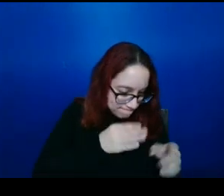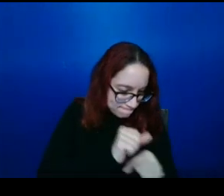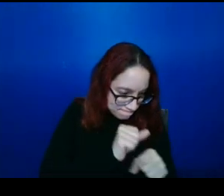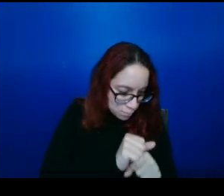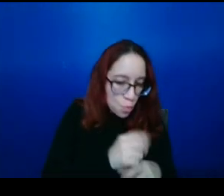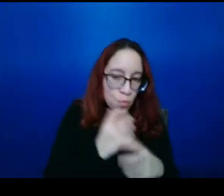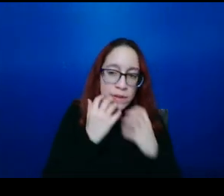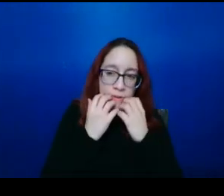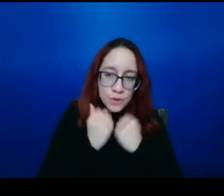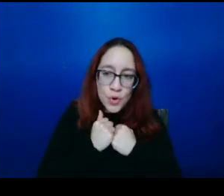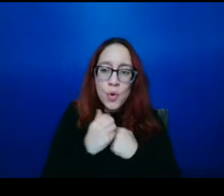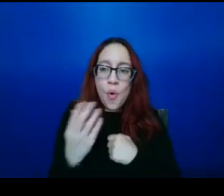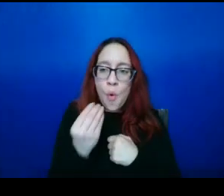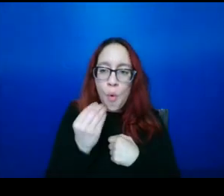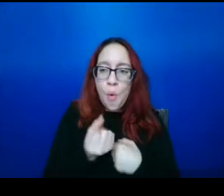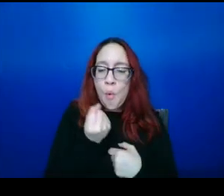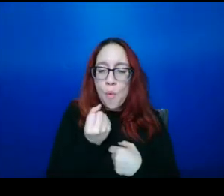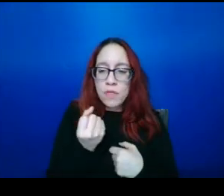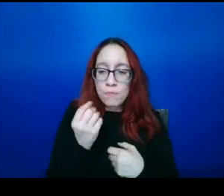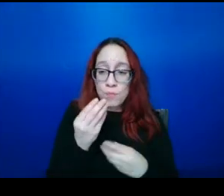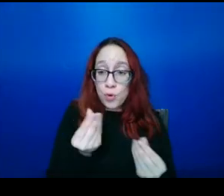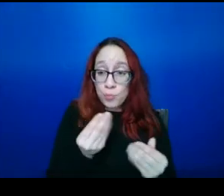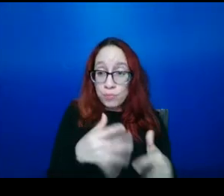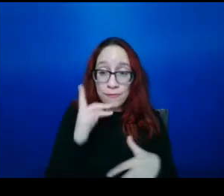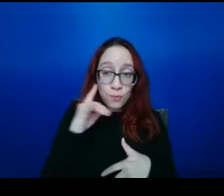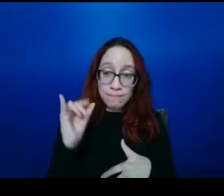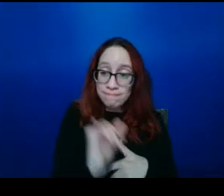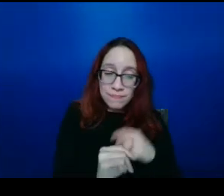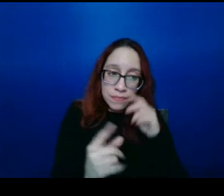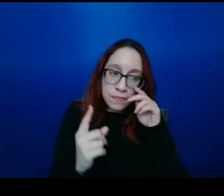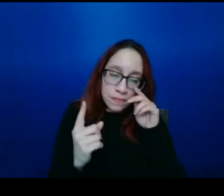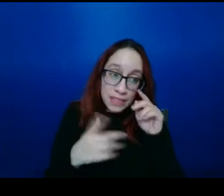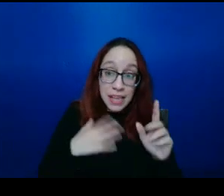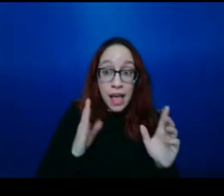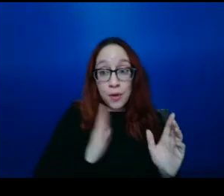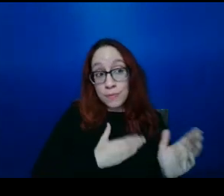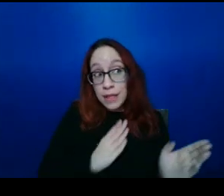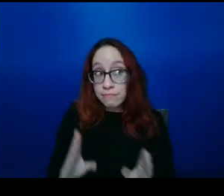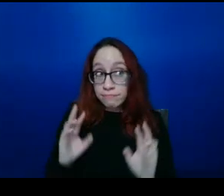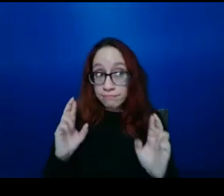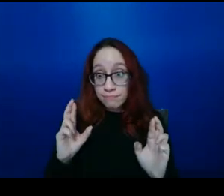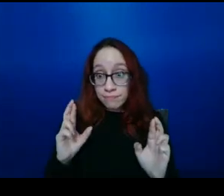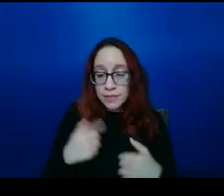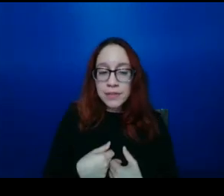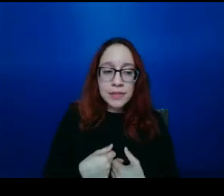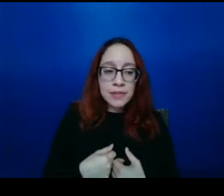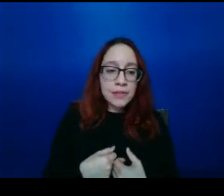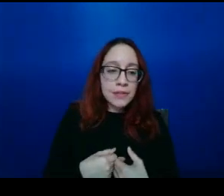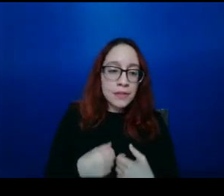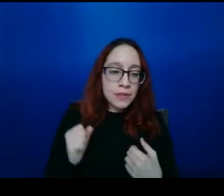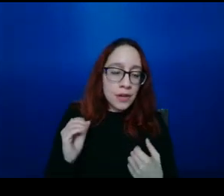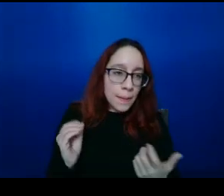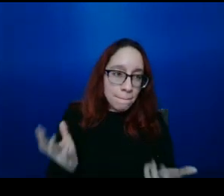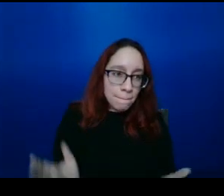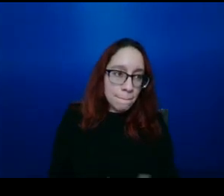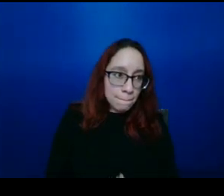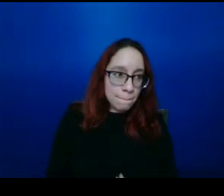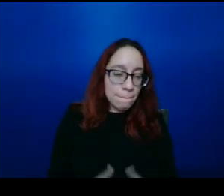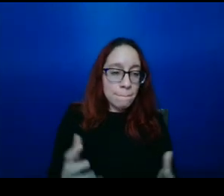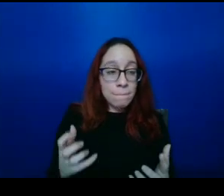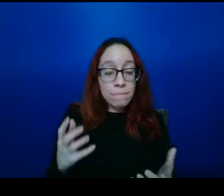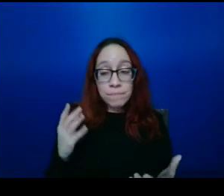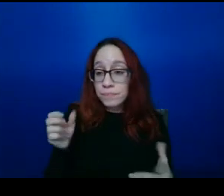these properties forever. At least that's always been the plan, as it is for these. So I wanted